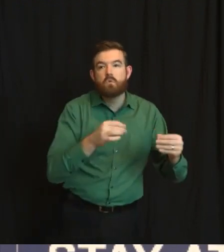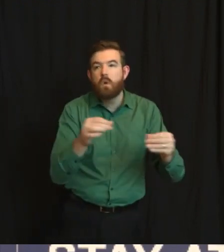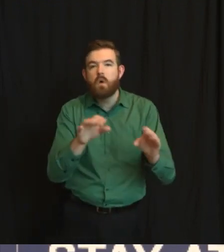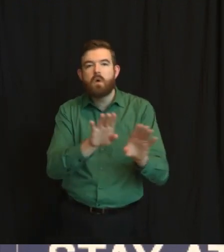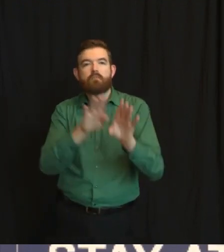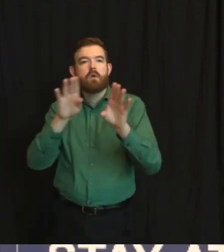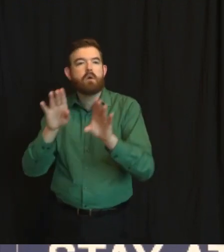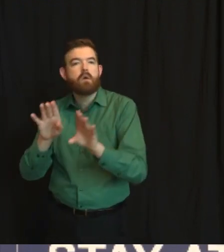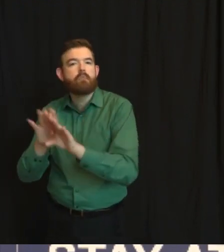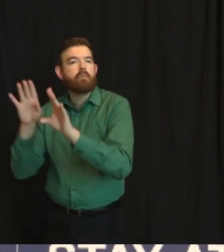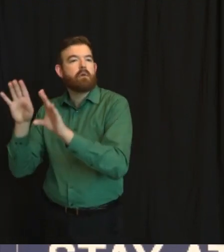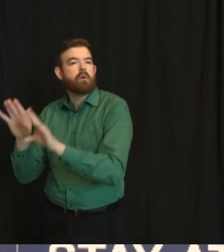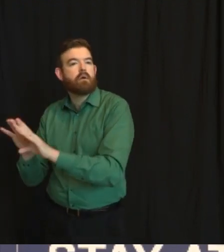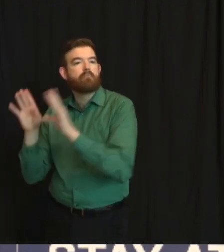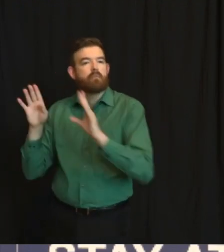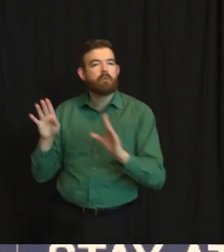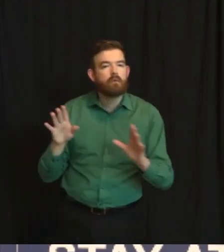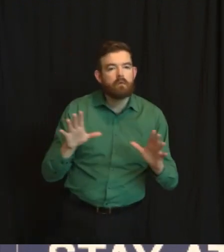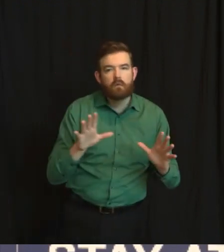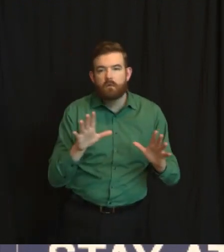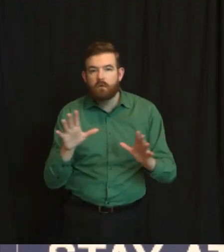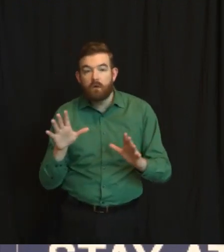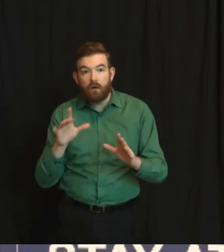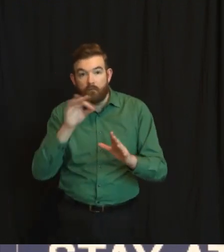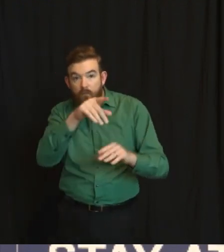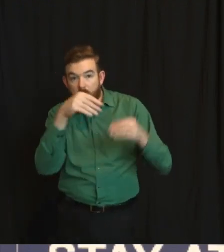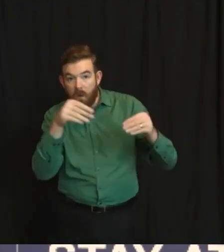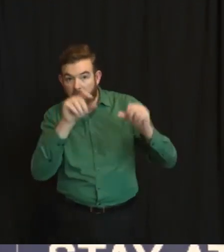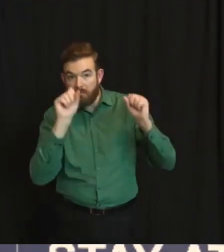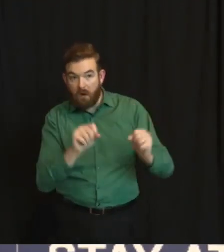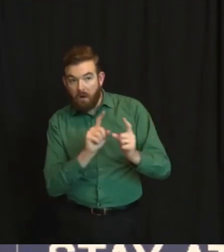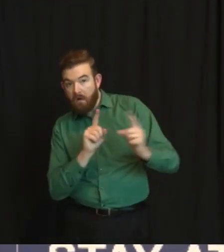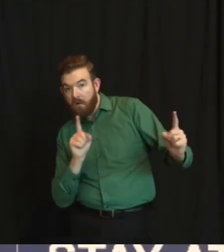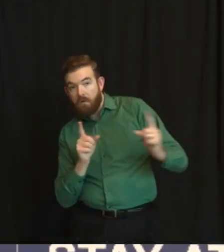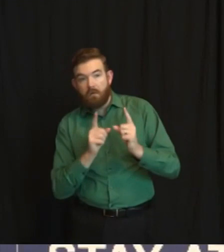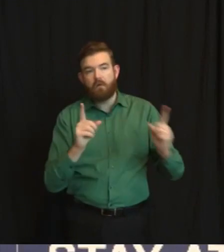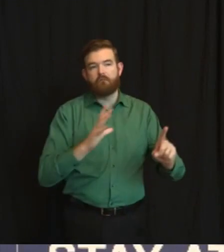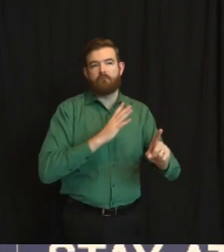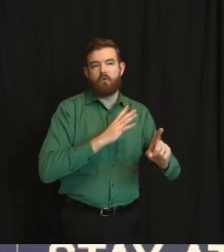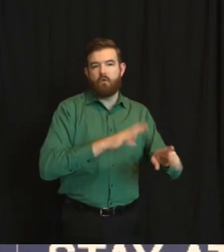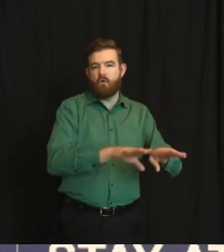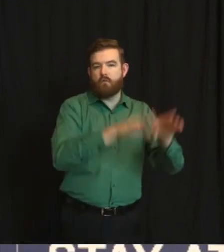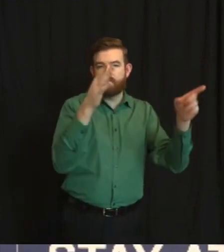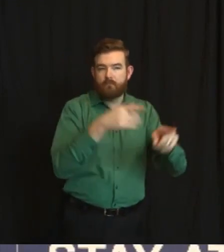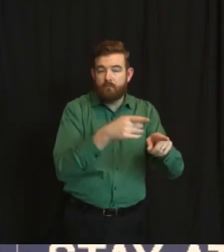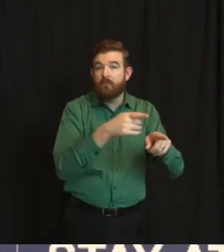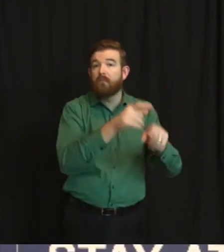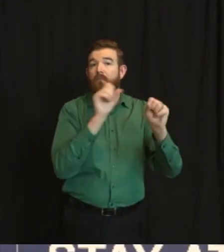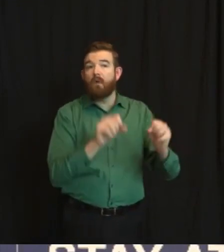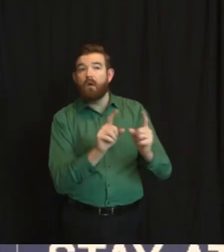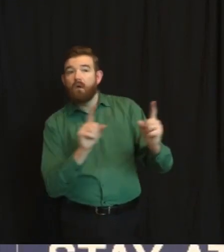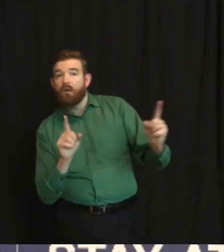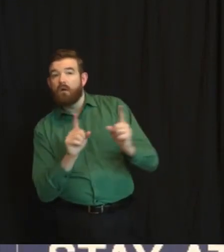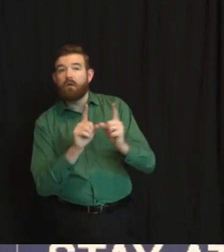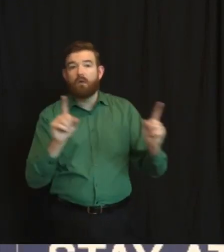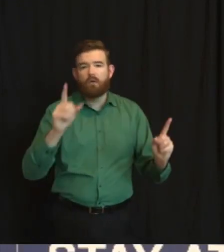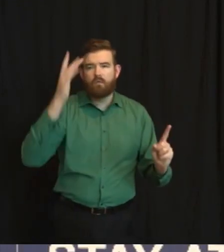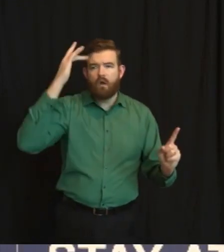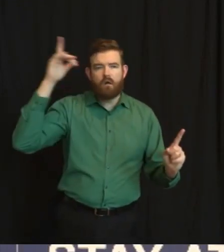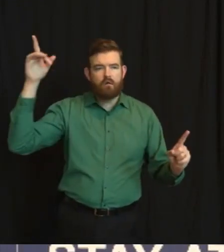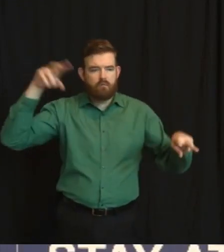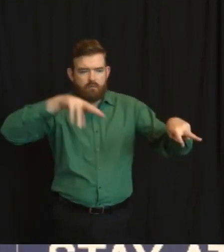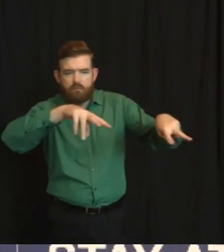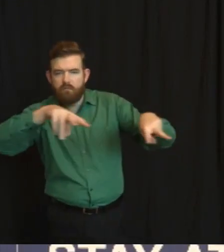safely social distance. They took this action after closely monitoring the spread of the virus in their